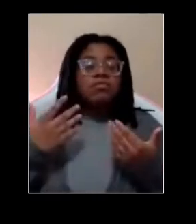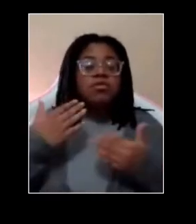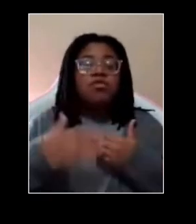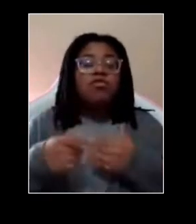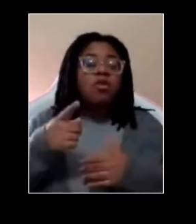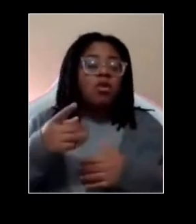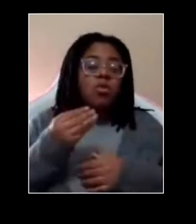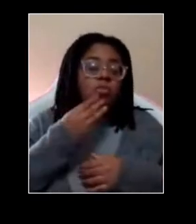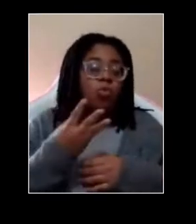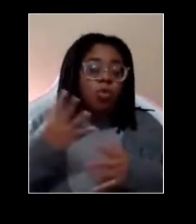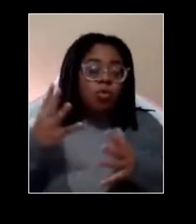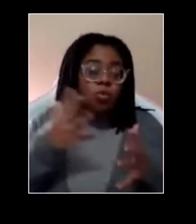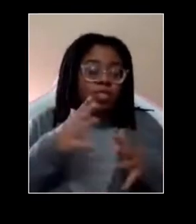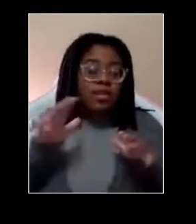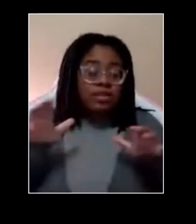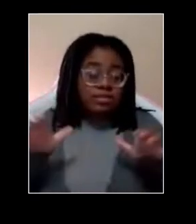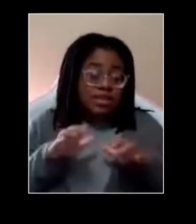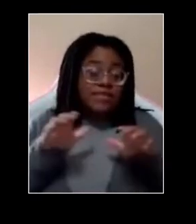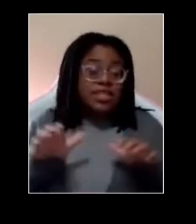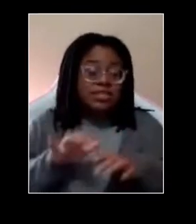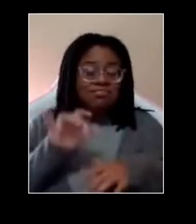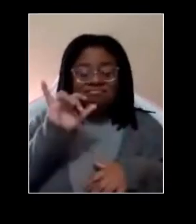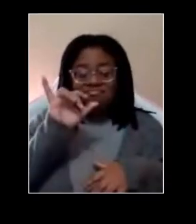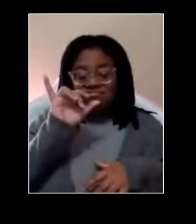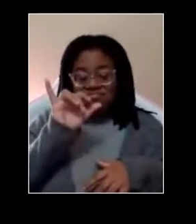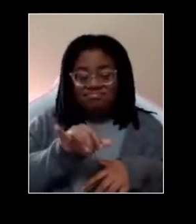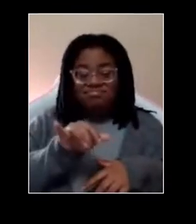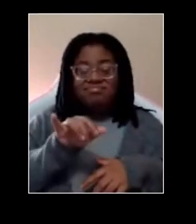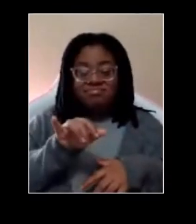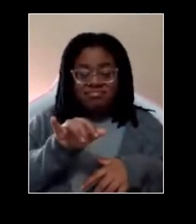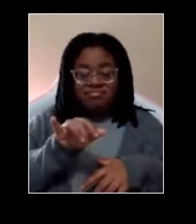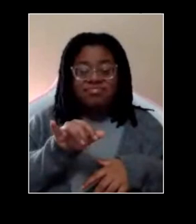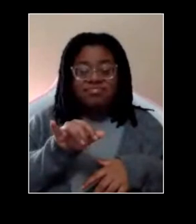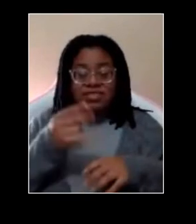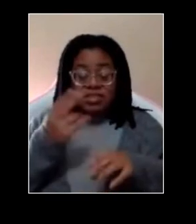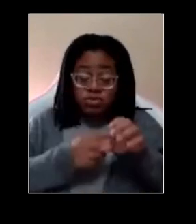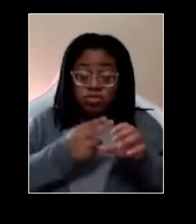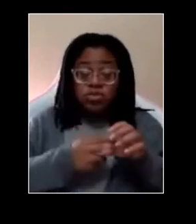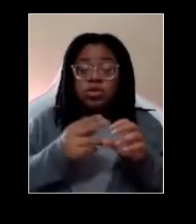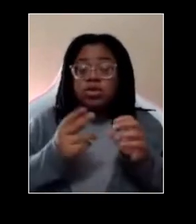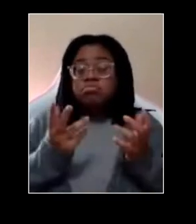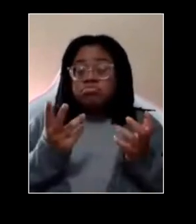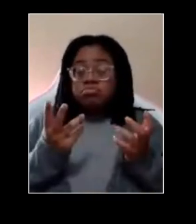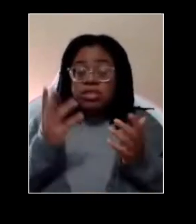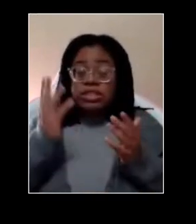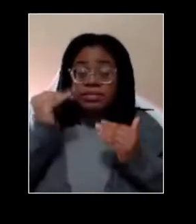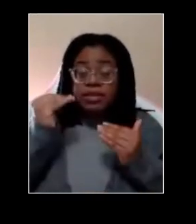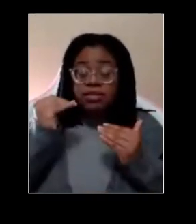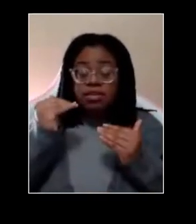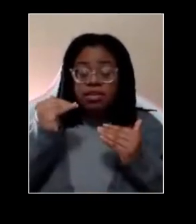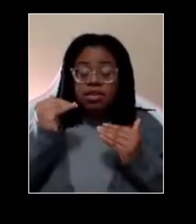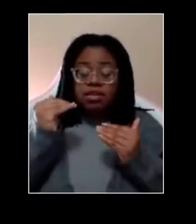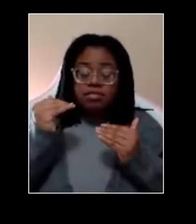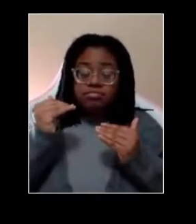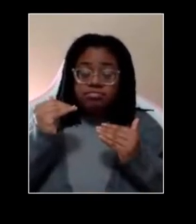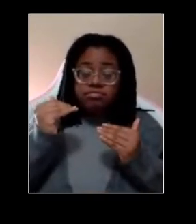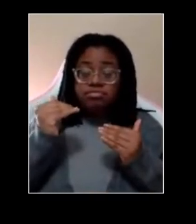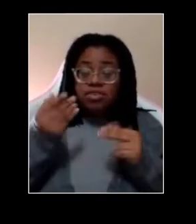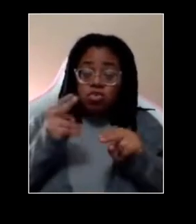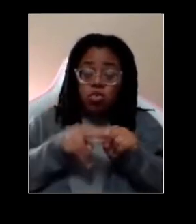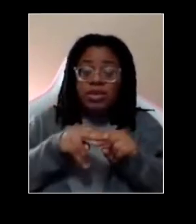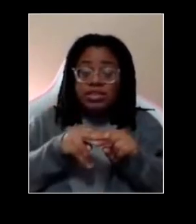activities are expected to, kind of participation in warm weather activities are expected to increase